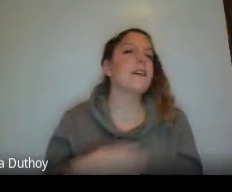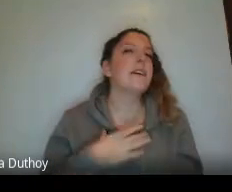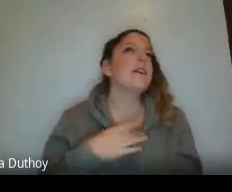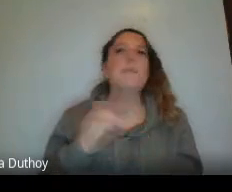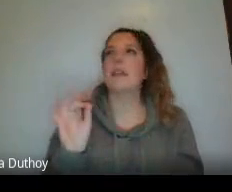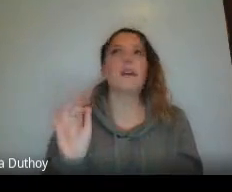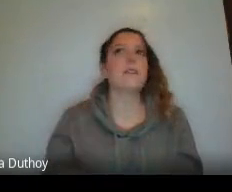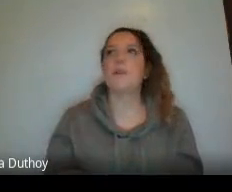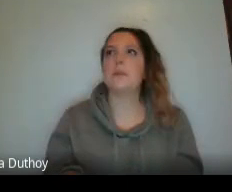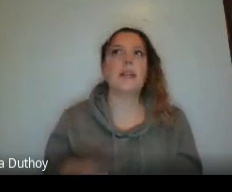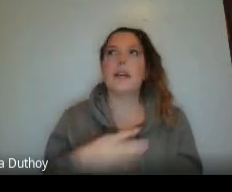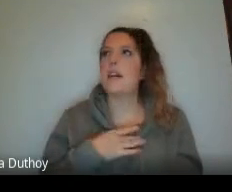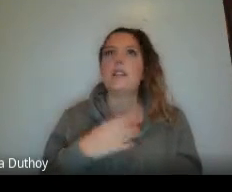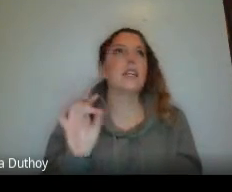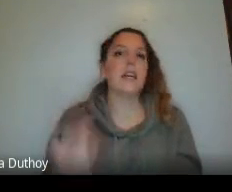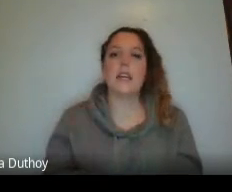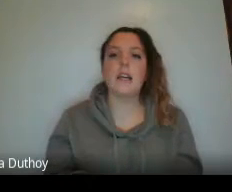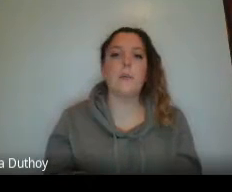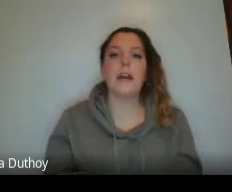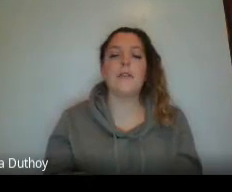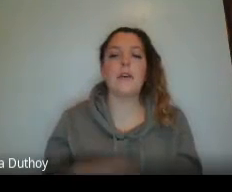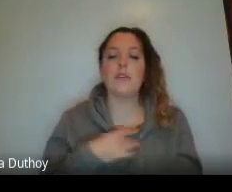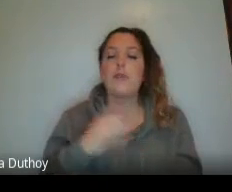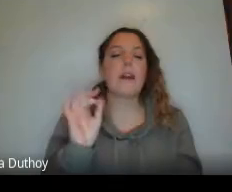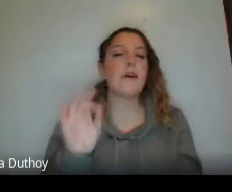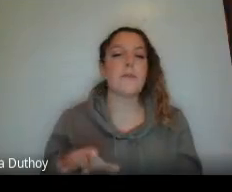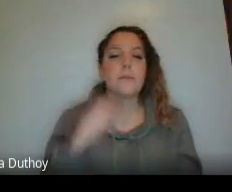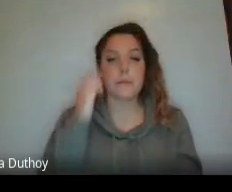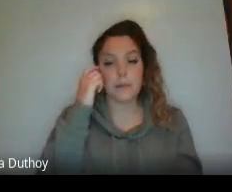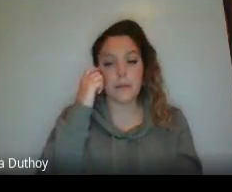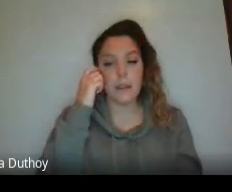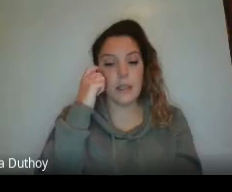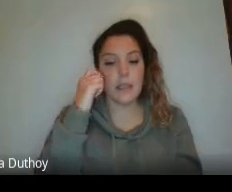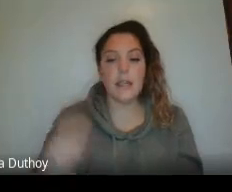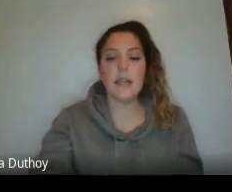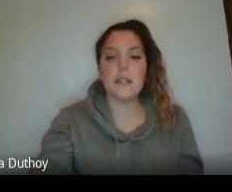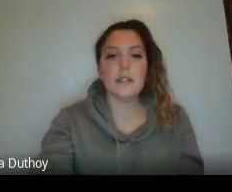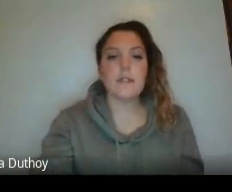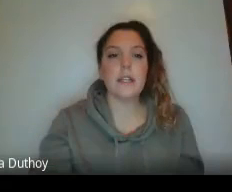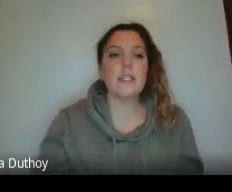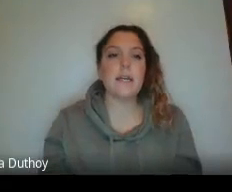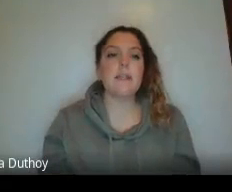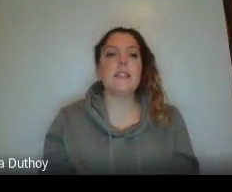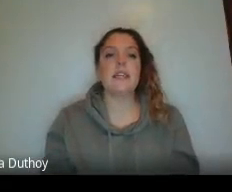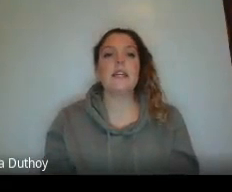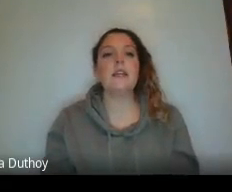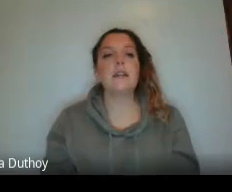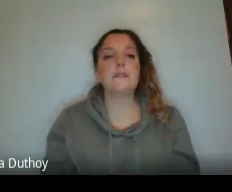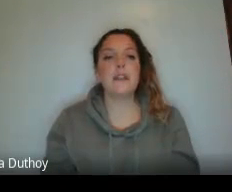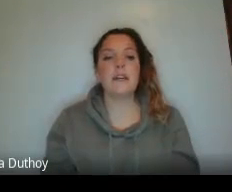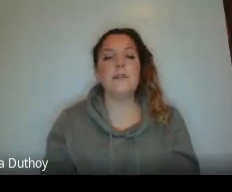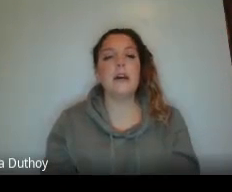negating, meaning don't like it, I shake it away, throw it out. So for your assignment